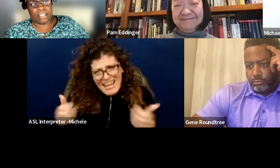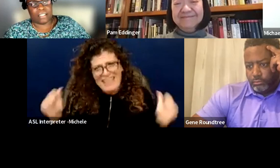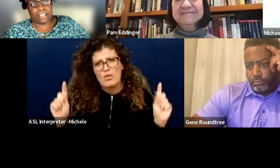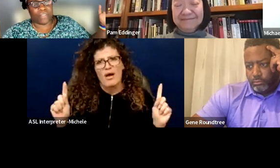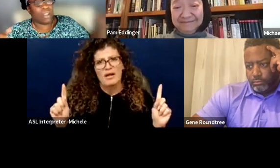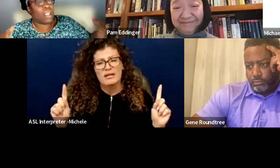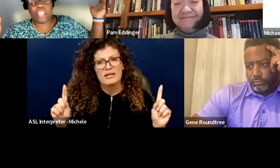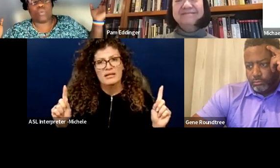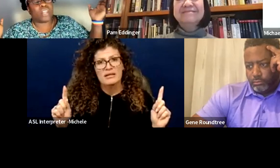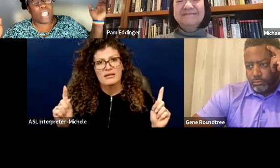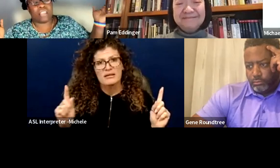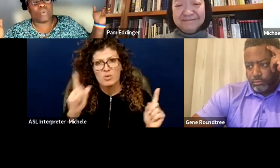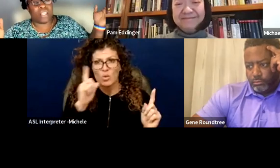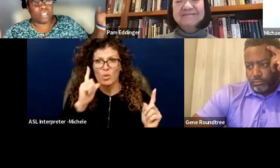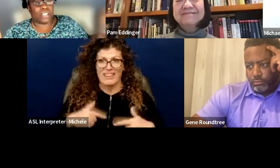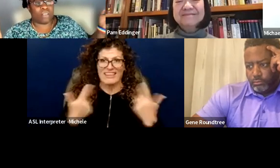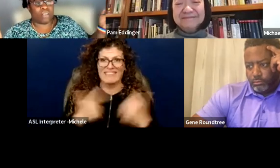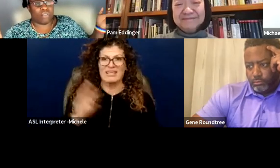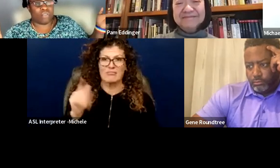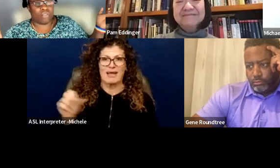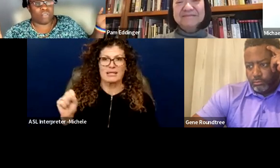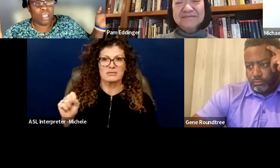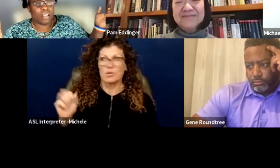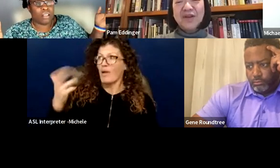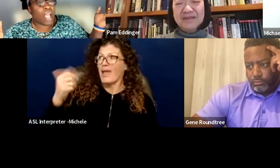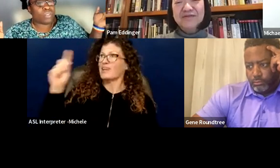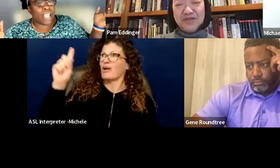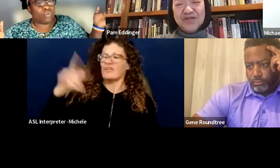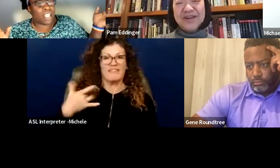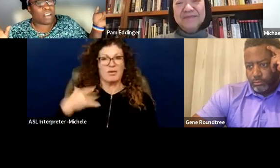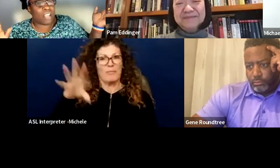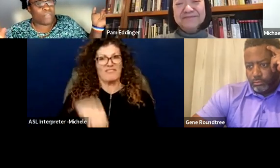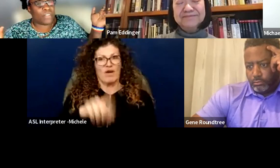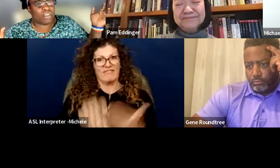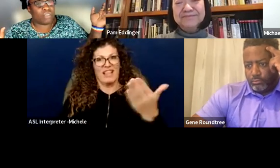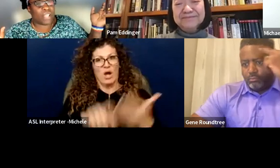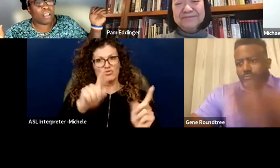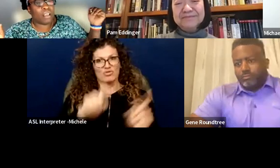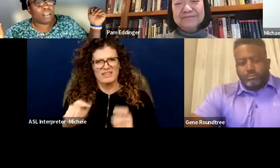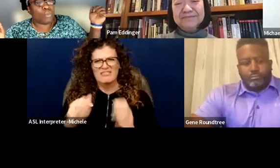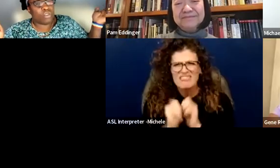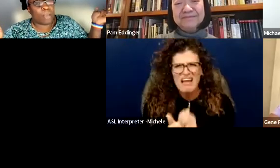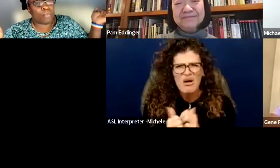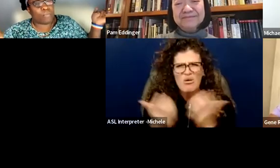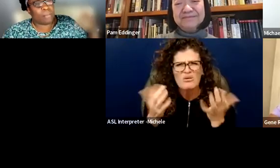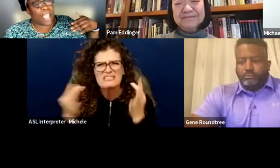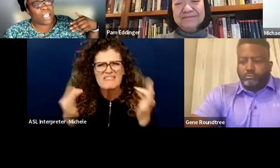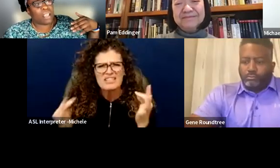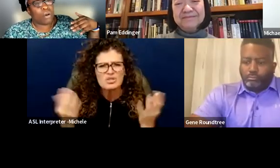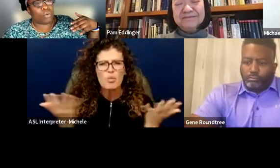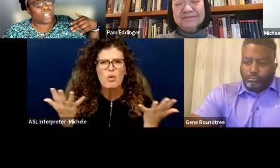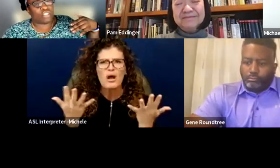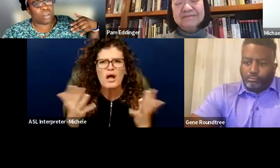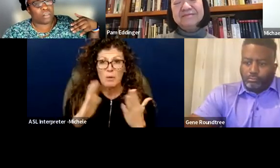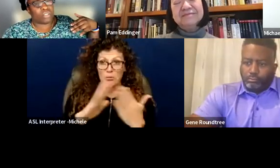that is literally in Massachusetts that felt like, anyone anywhere that felt like filling out the survey? How was that, was there a definition of like community